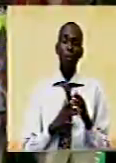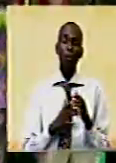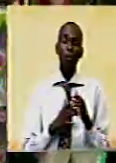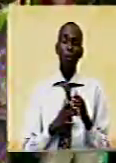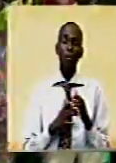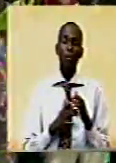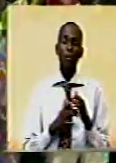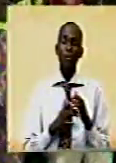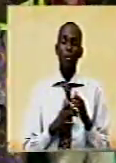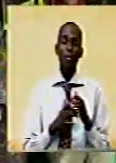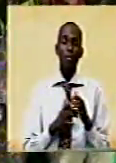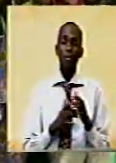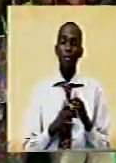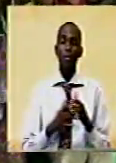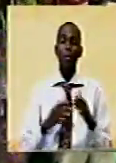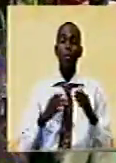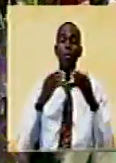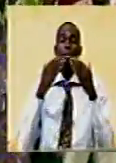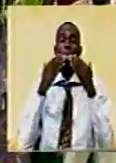Thank you,